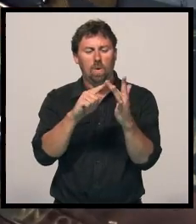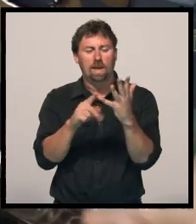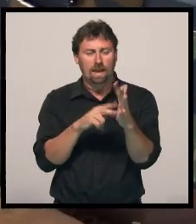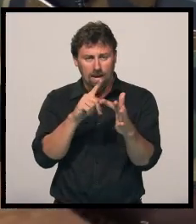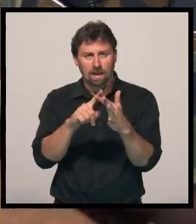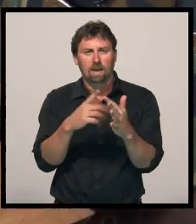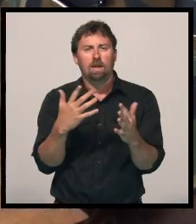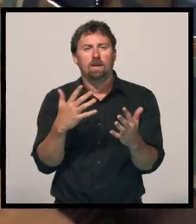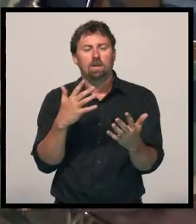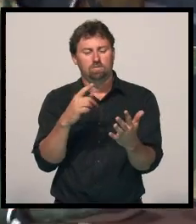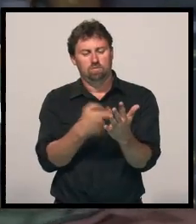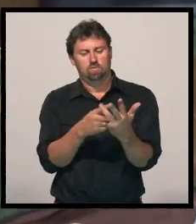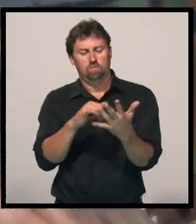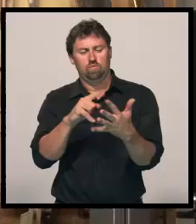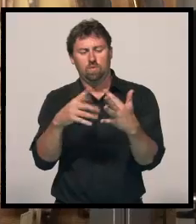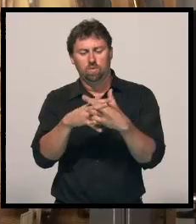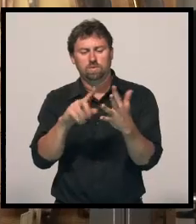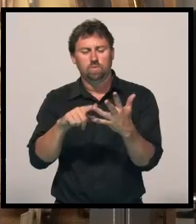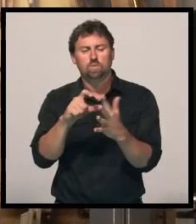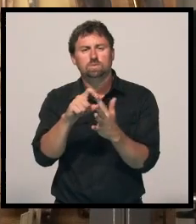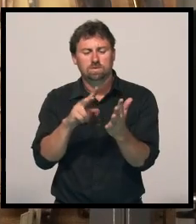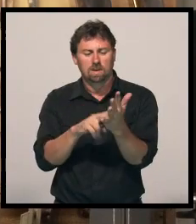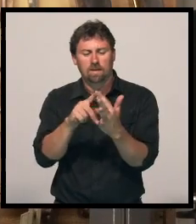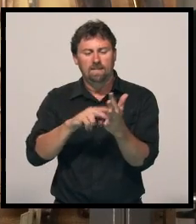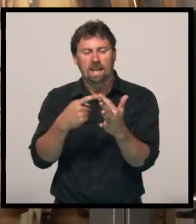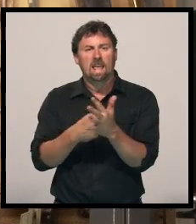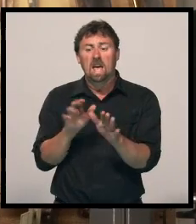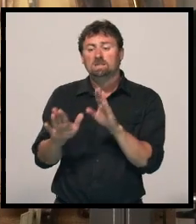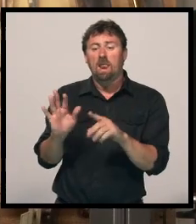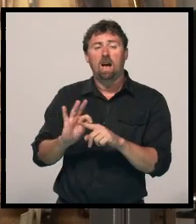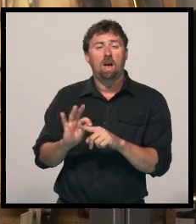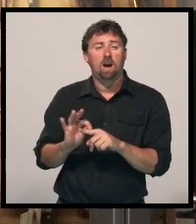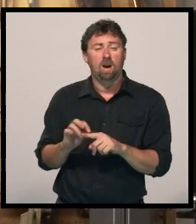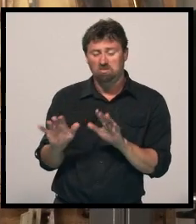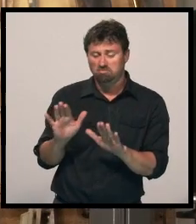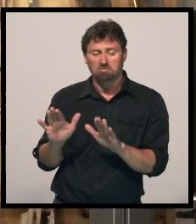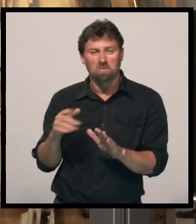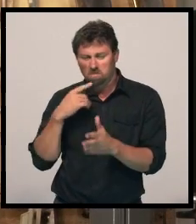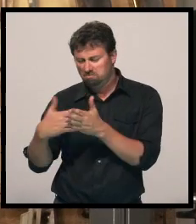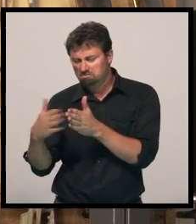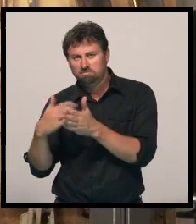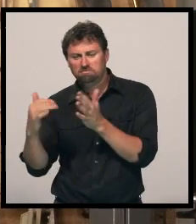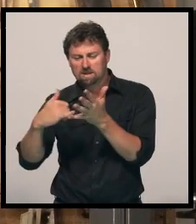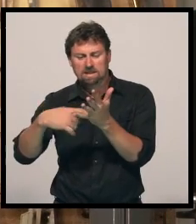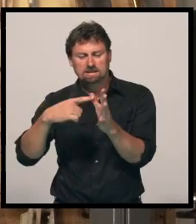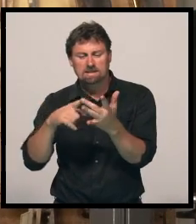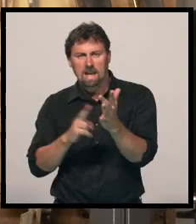veneer, pretty close colour to what I'm using. And I'm going to be staining the box anyway, so it doesn't matter. So I'll just get my cutting